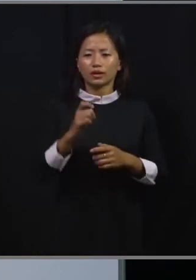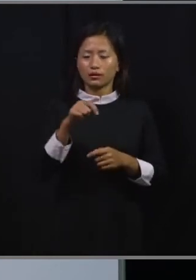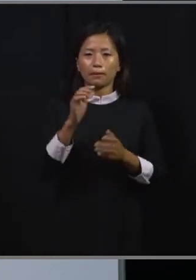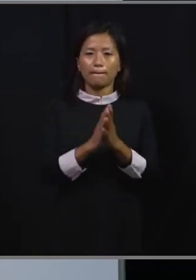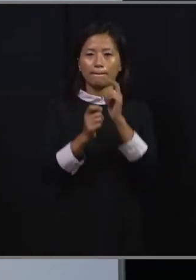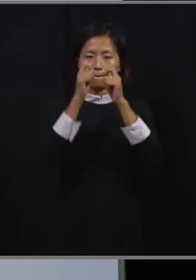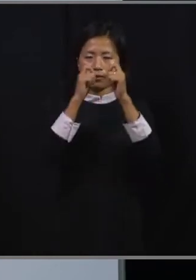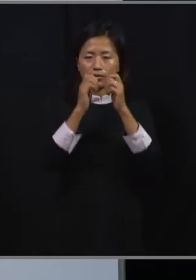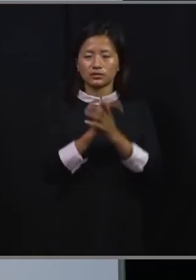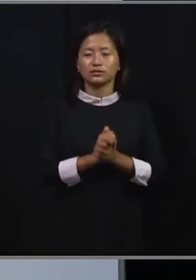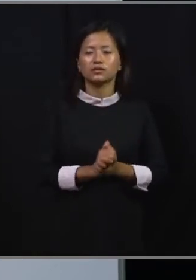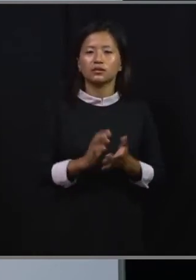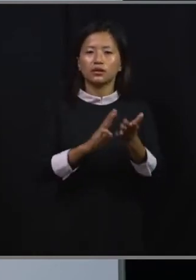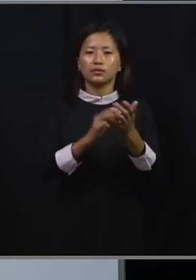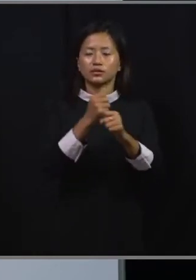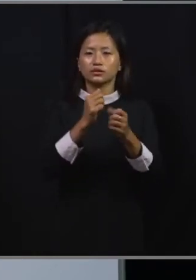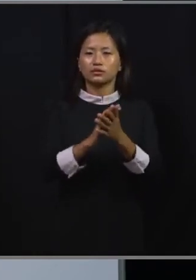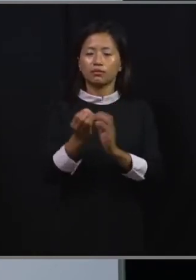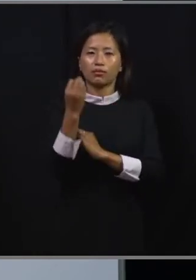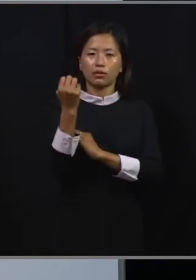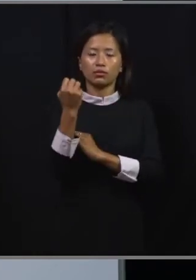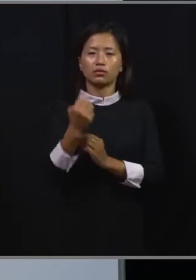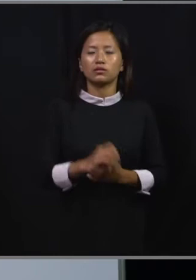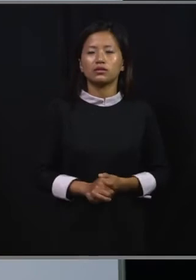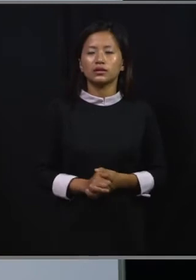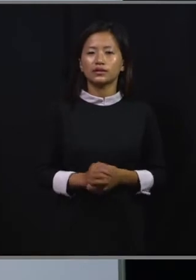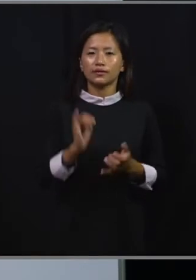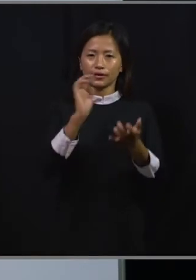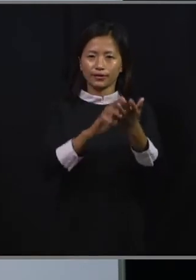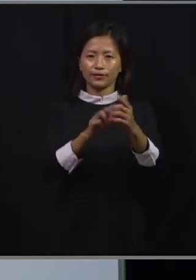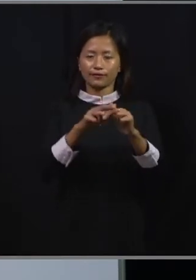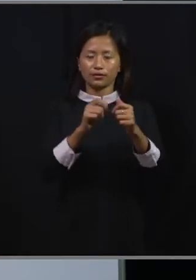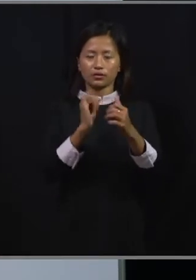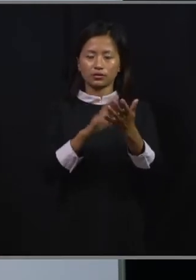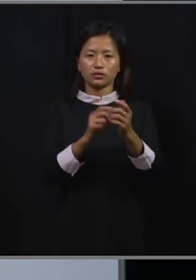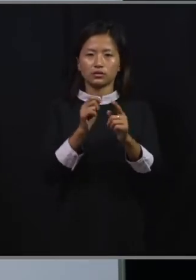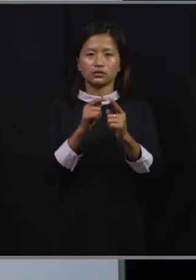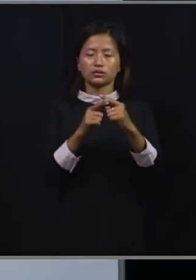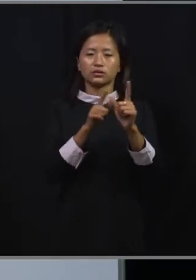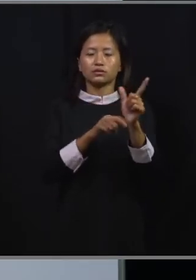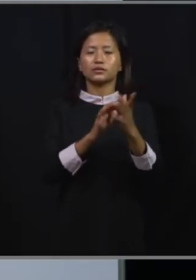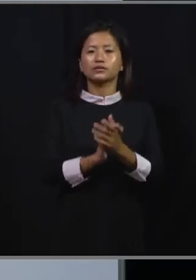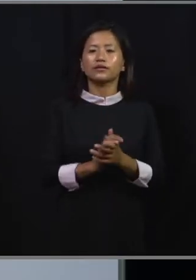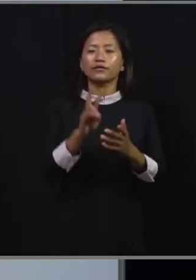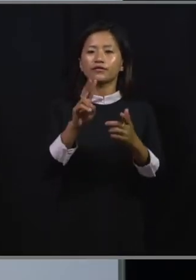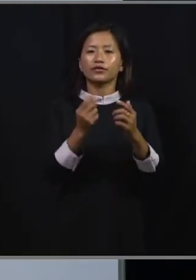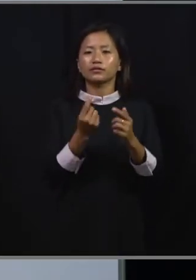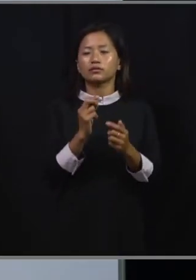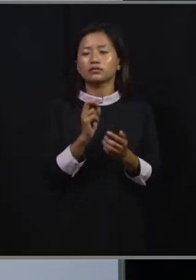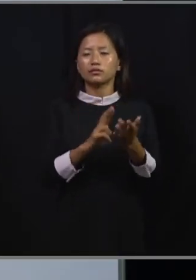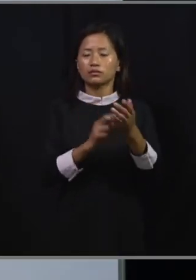for magnifying power when the image is formed at infinity. Image is formed at infinity for microscope. This is V naught u